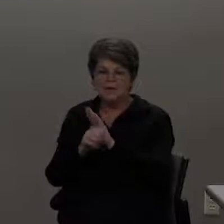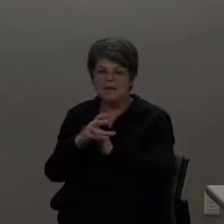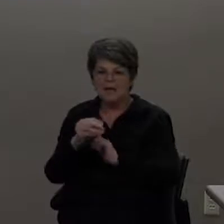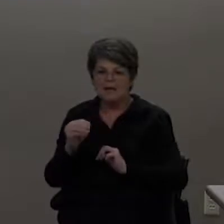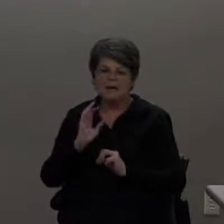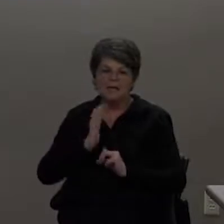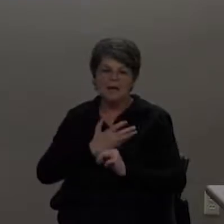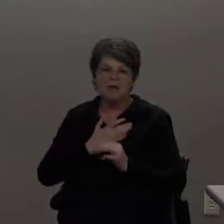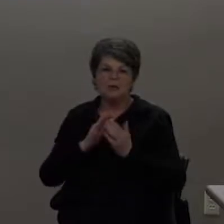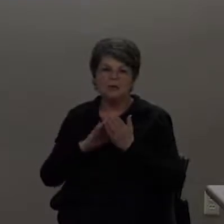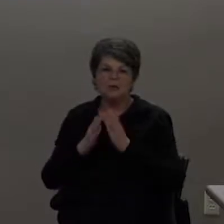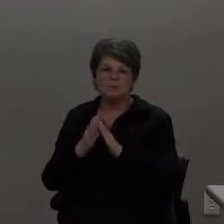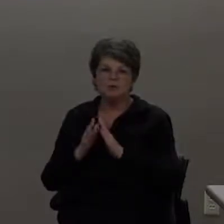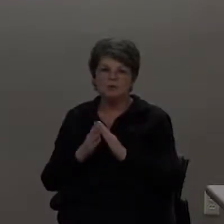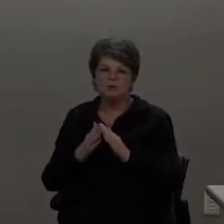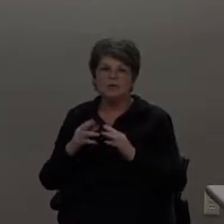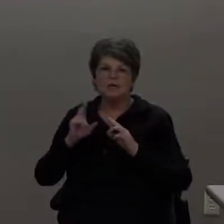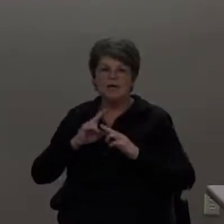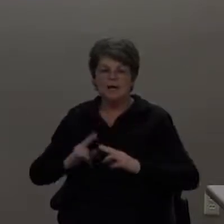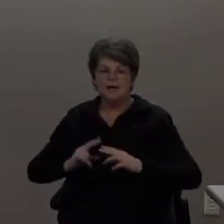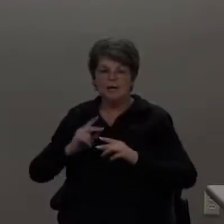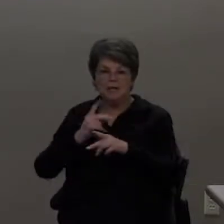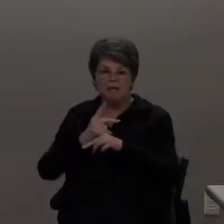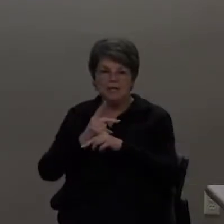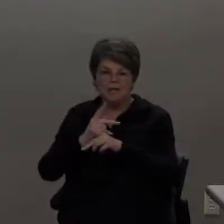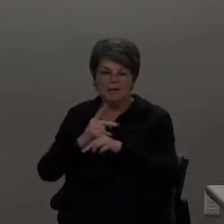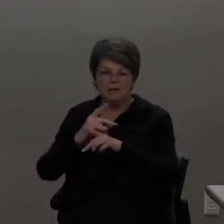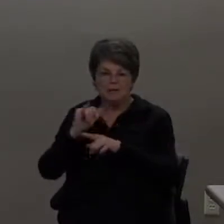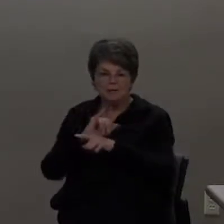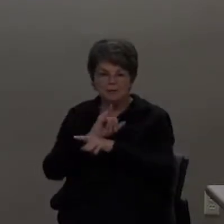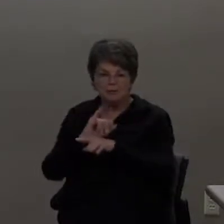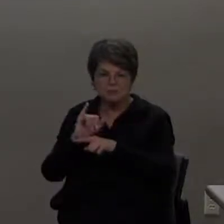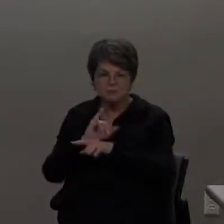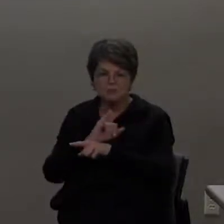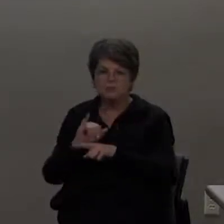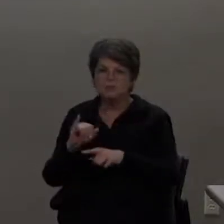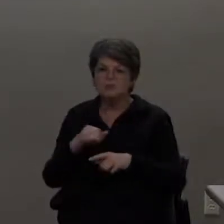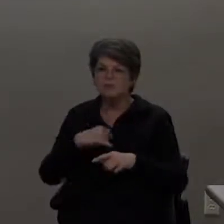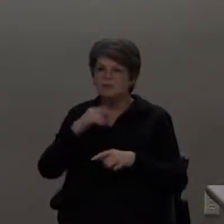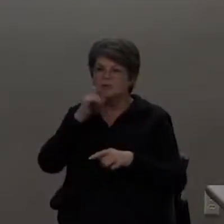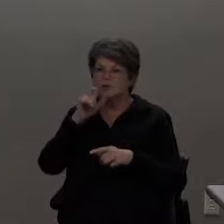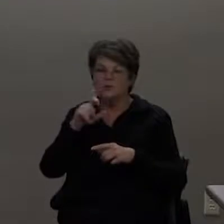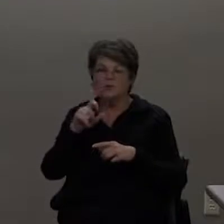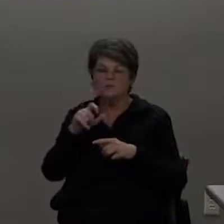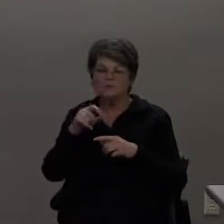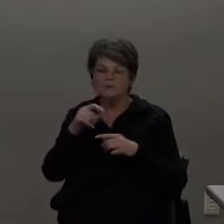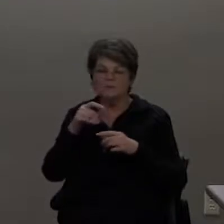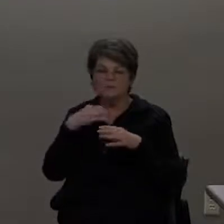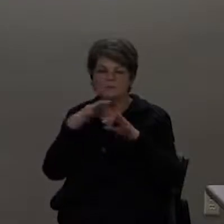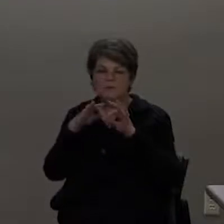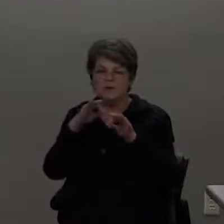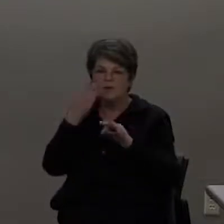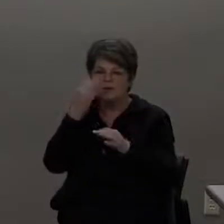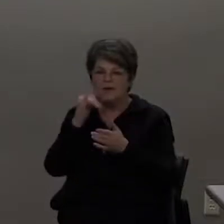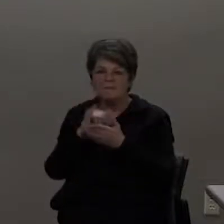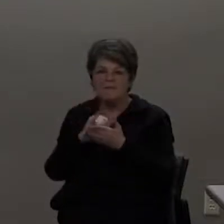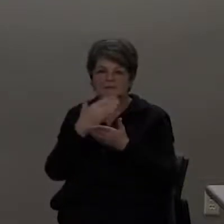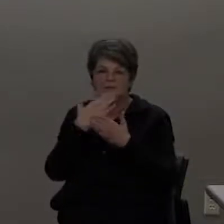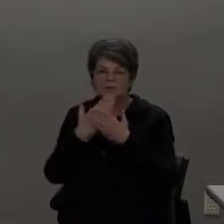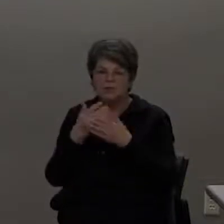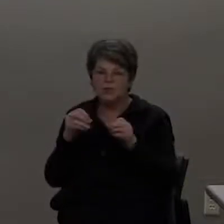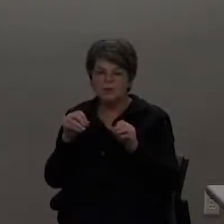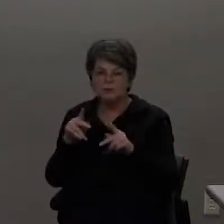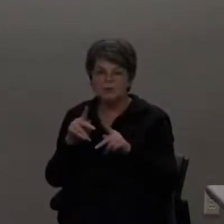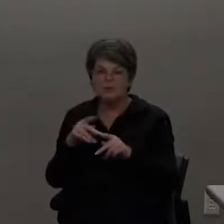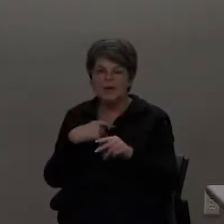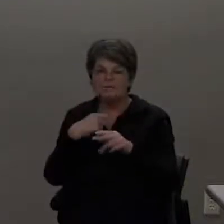want to try to accomplish. Healthcare and institutional, hopefully I don't need to go too far down the road in understanding why this is a potential opportunity. I